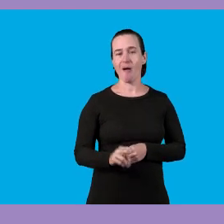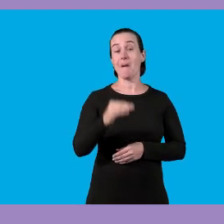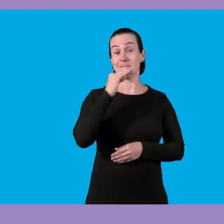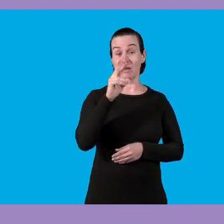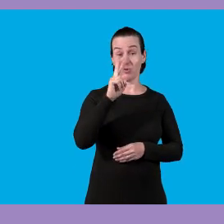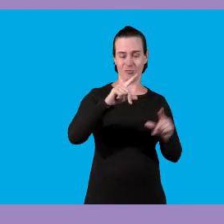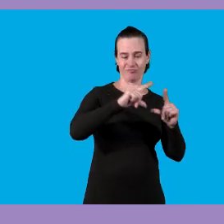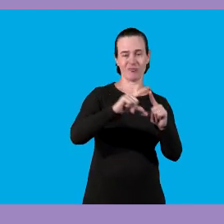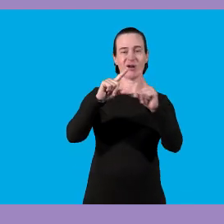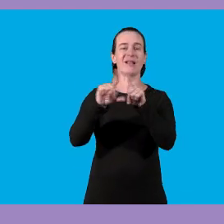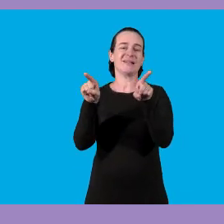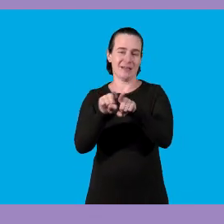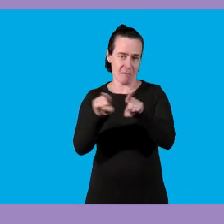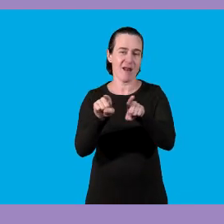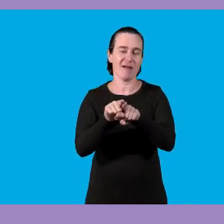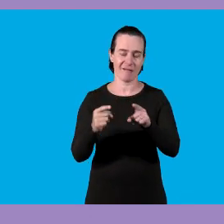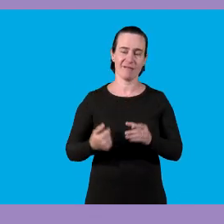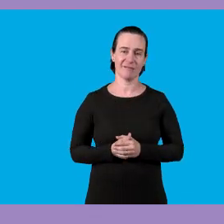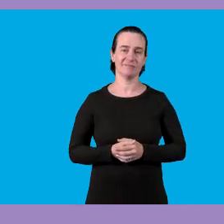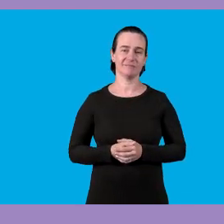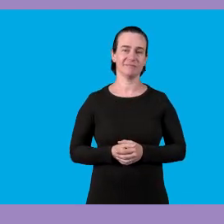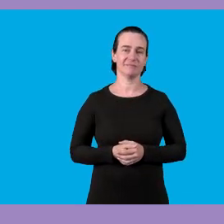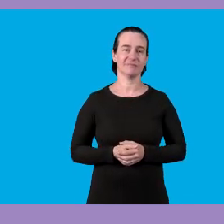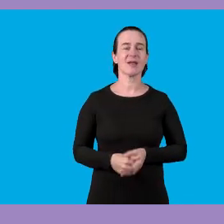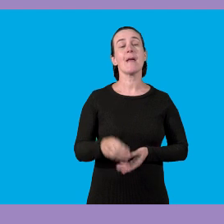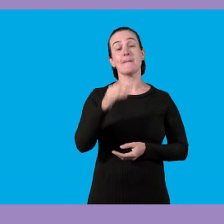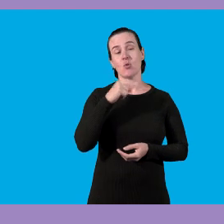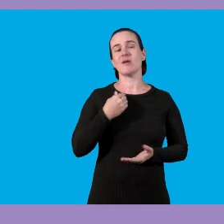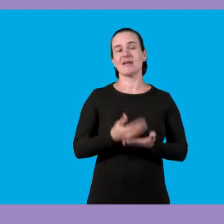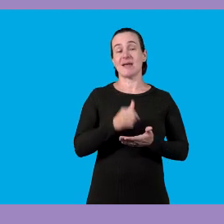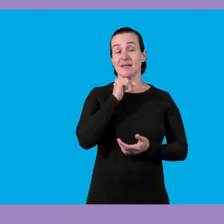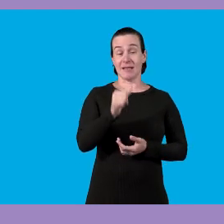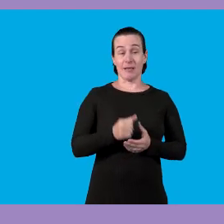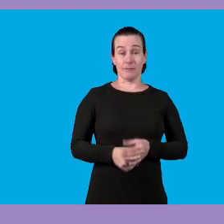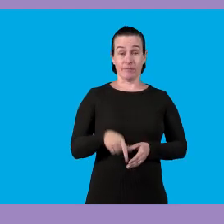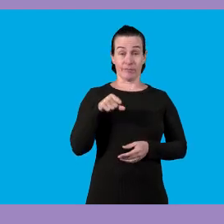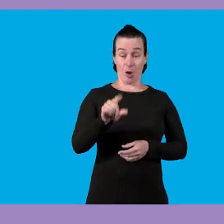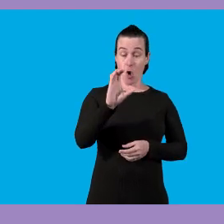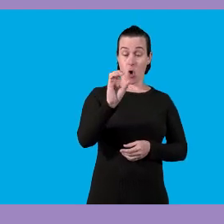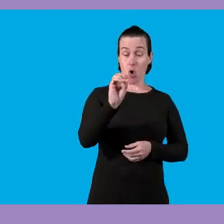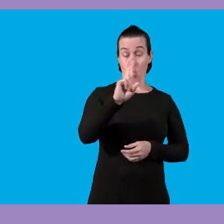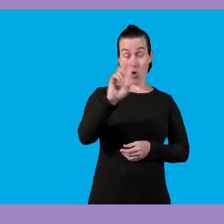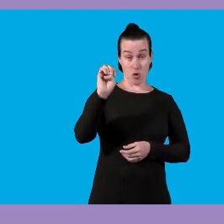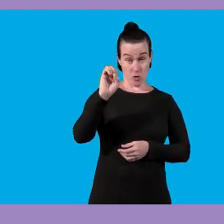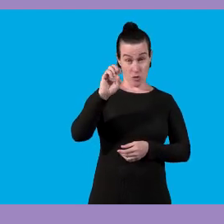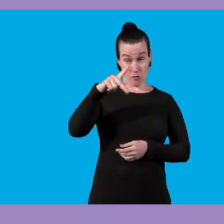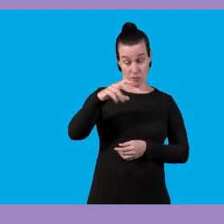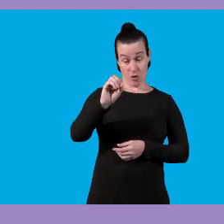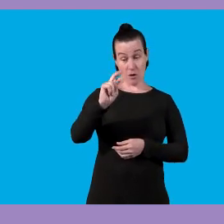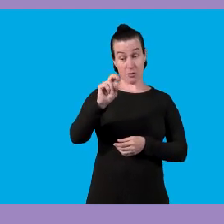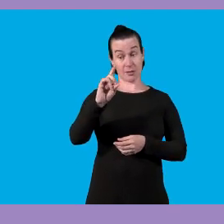same, then the two triangles are similar, and that therefore we can say that the